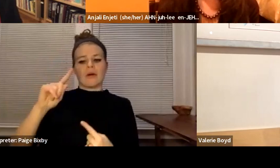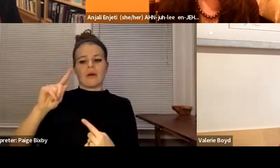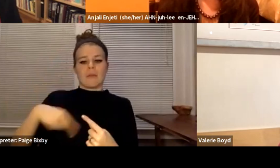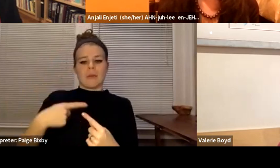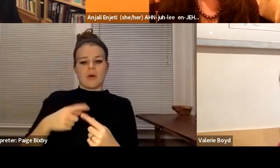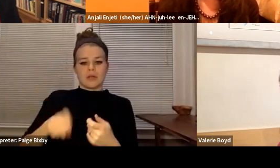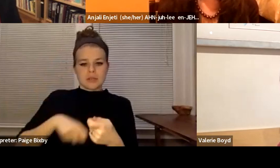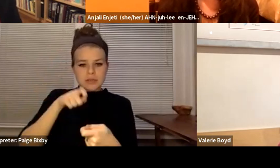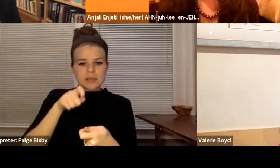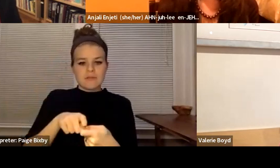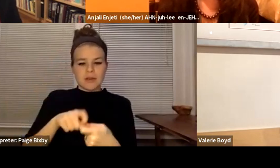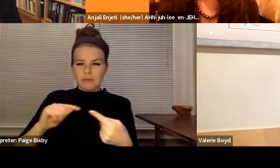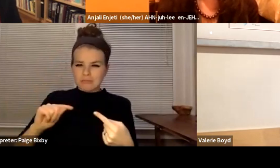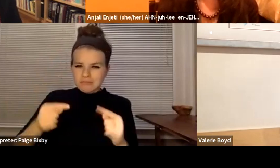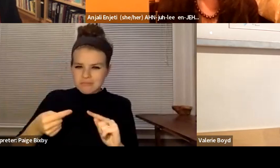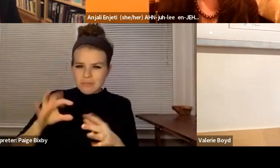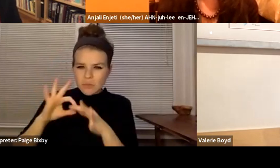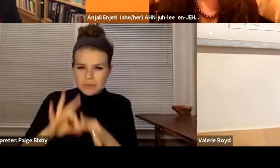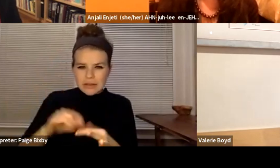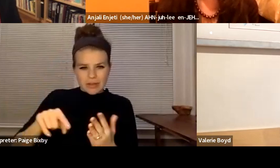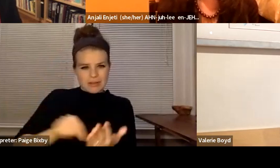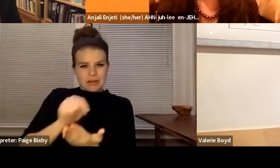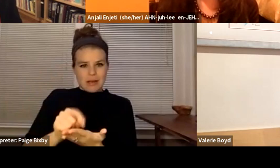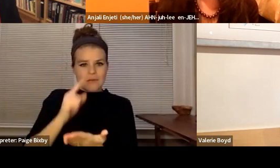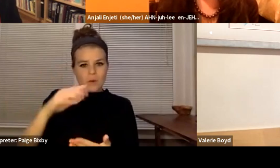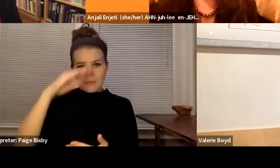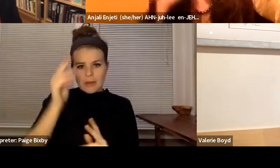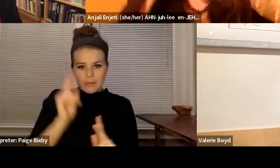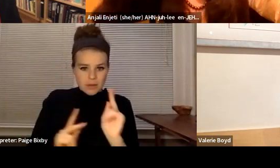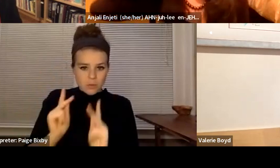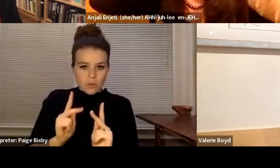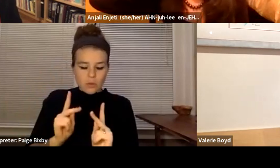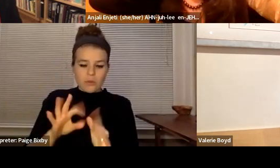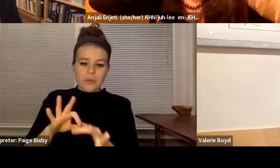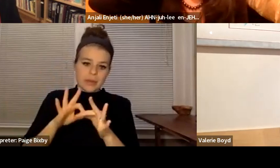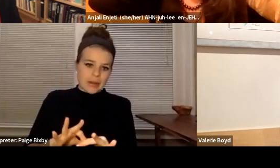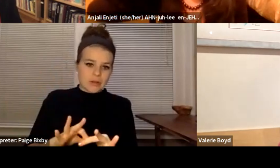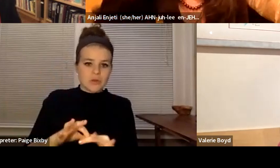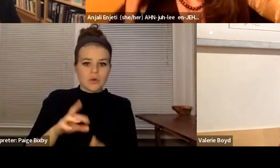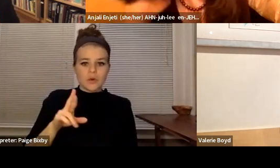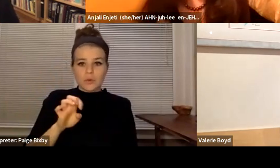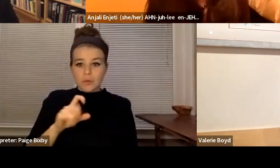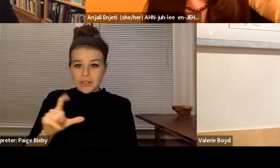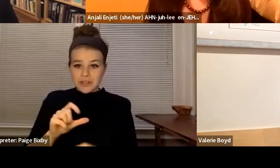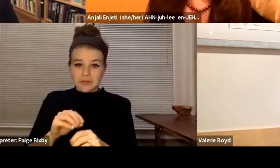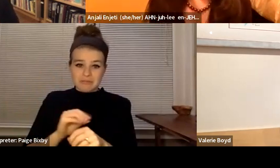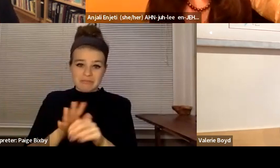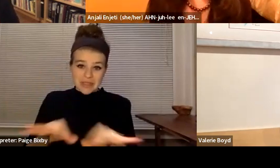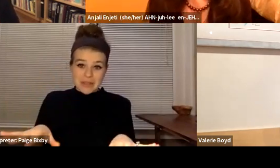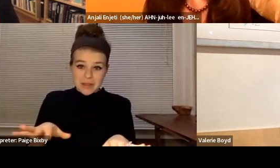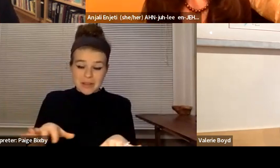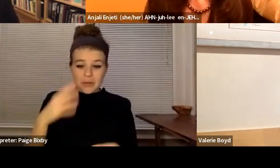pains of this period for Black people, given the racial pandemic that we